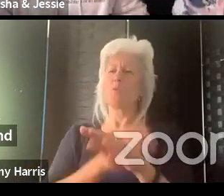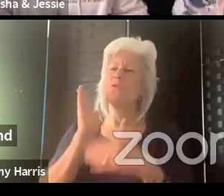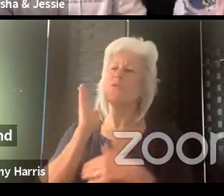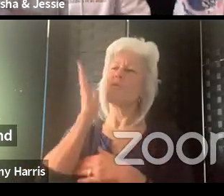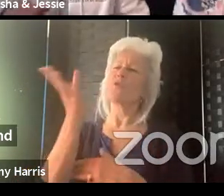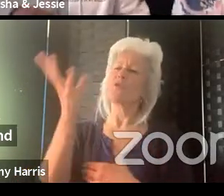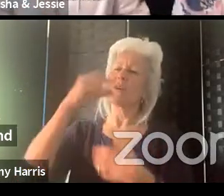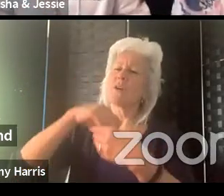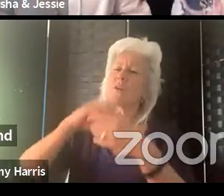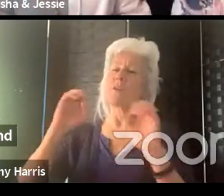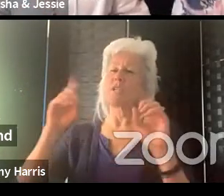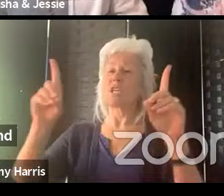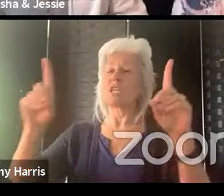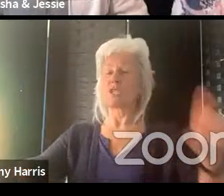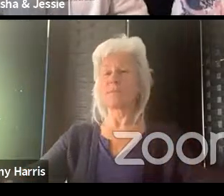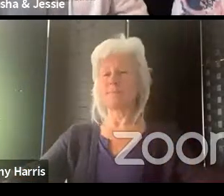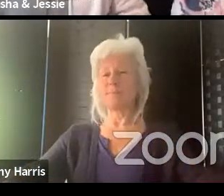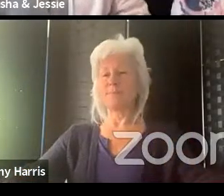education?